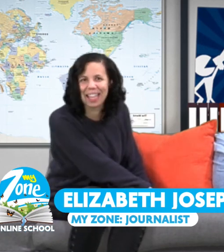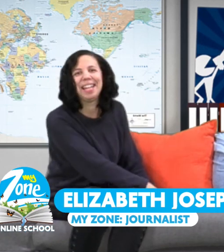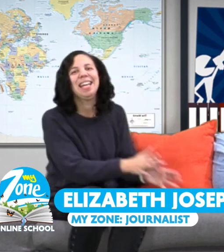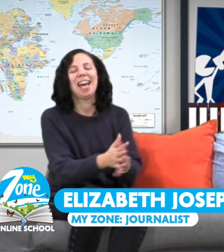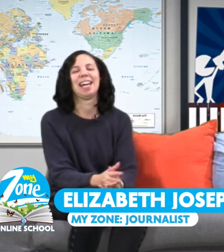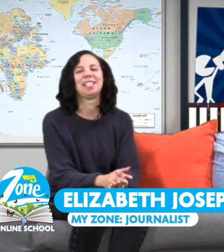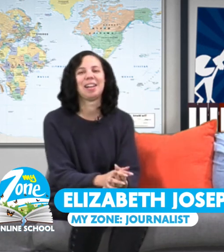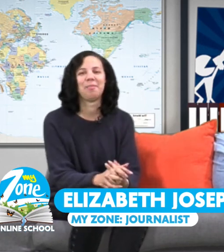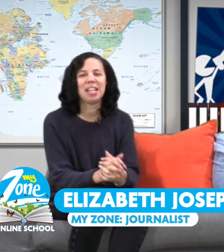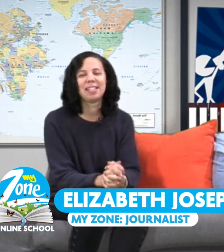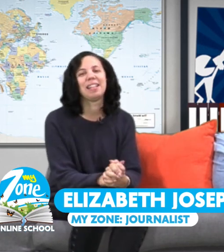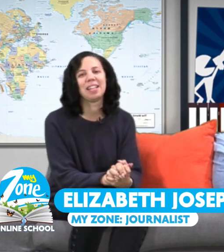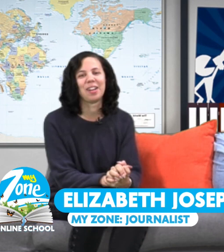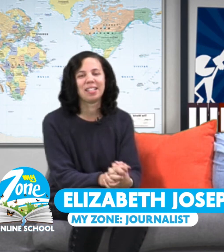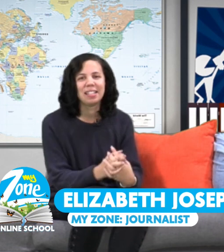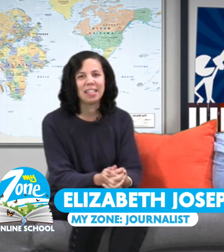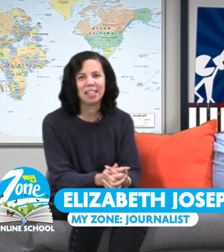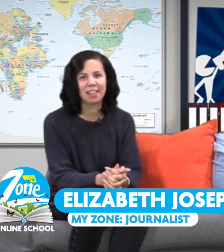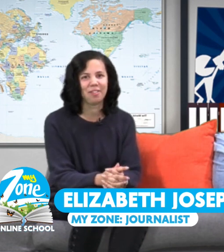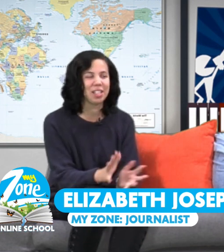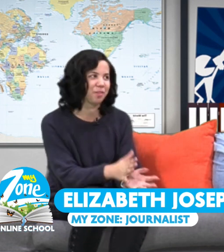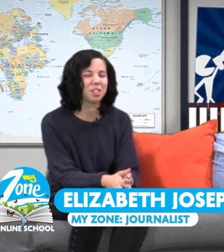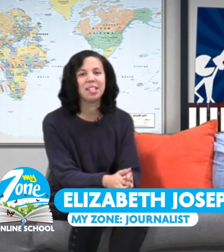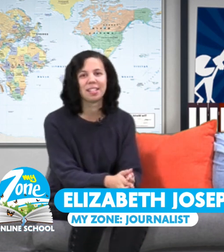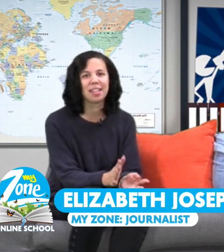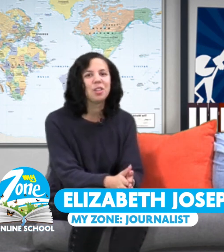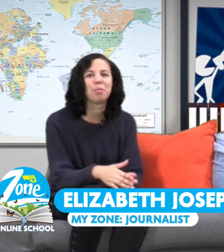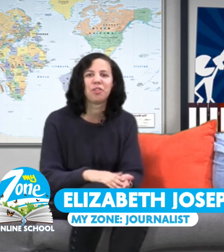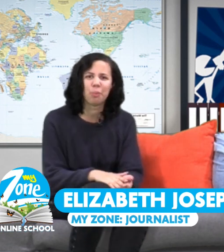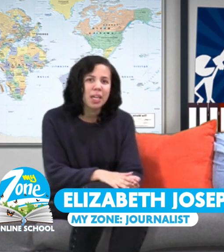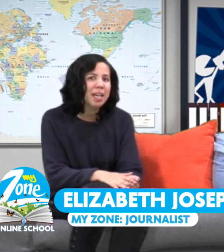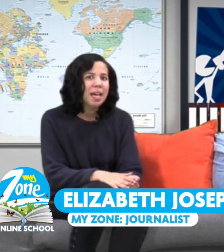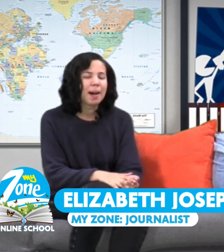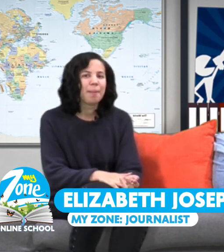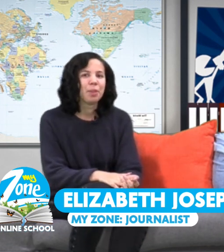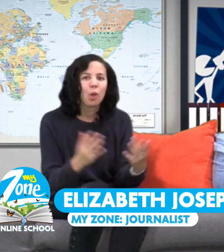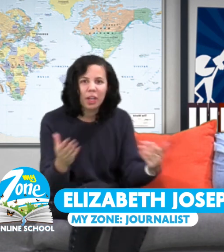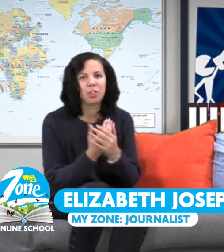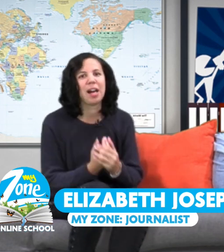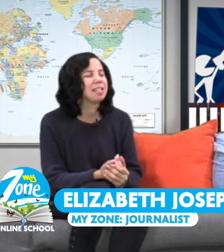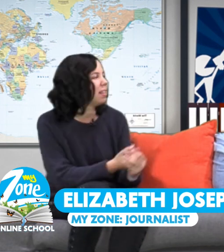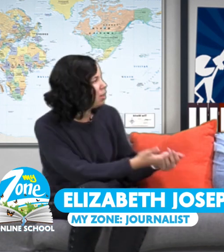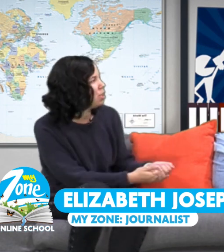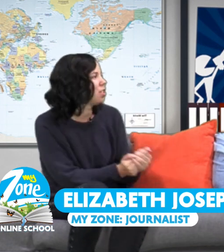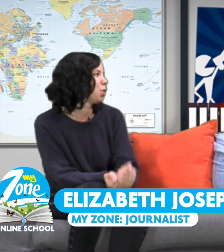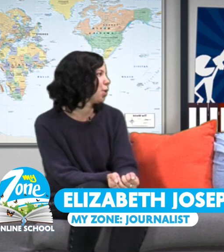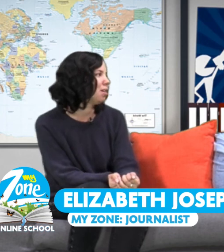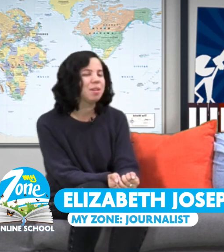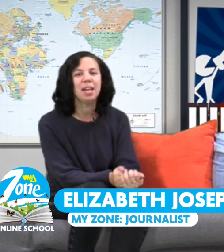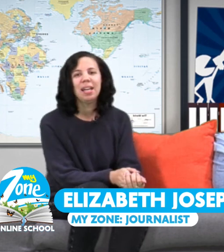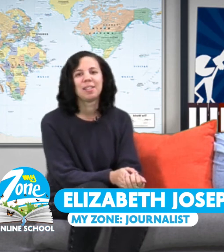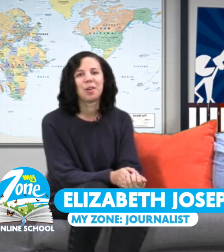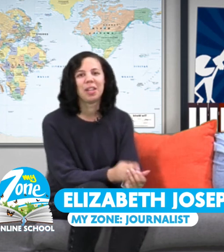couch again. And let's take the advice. Let's heed the advice of our teachers. Thank you so much for being loyal to us, and thank you, teacher, for